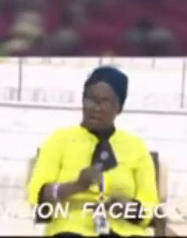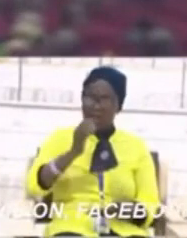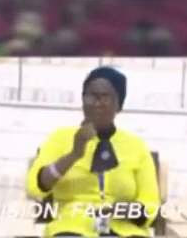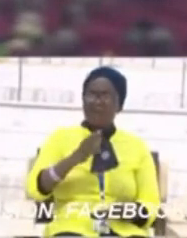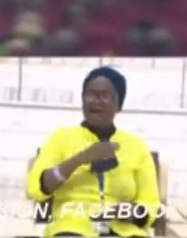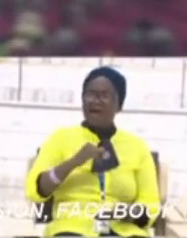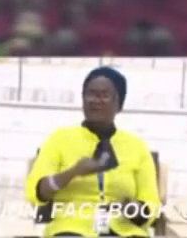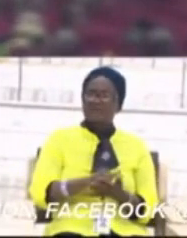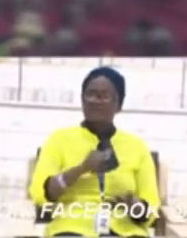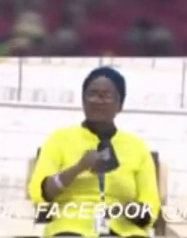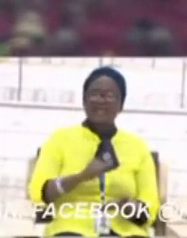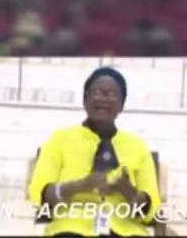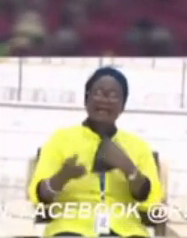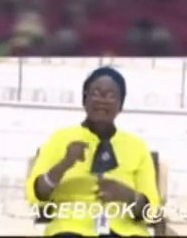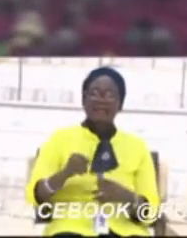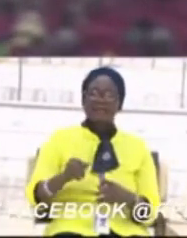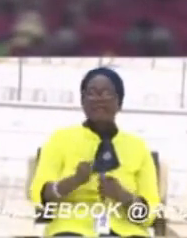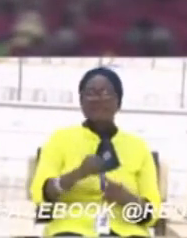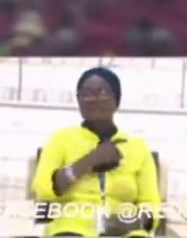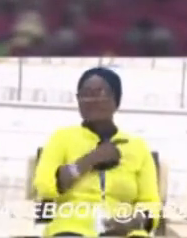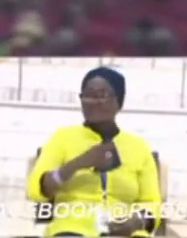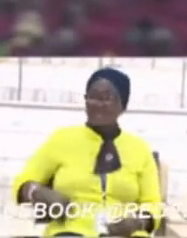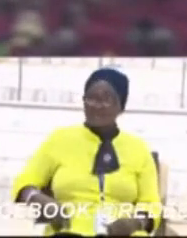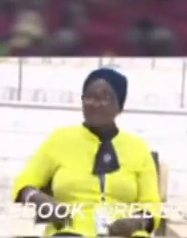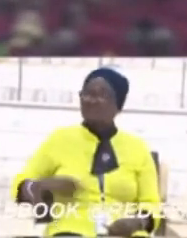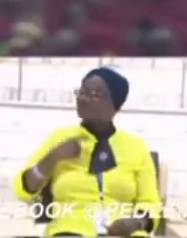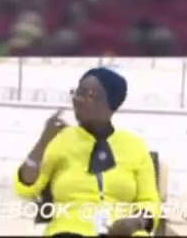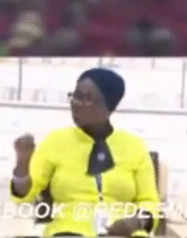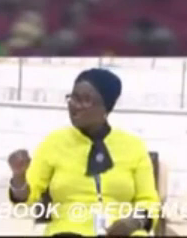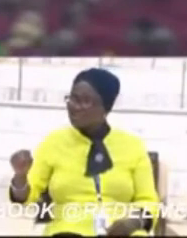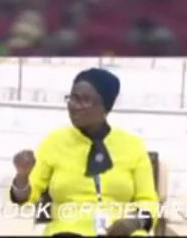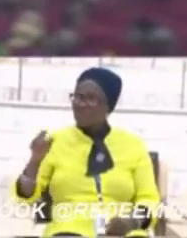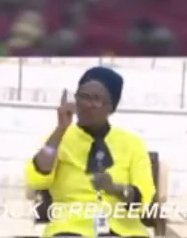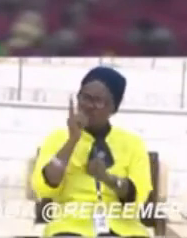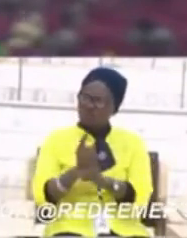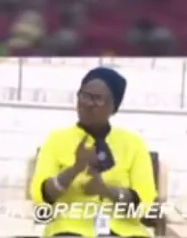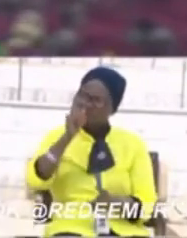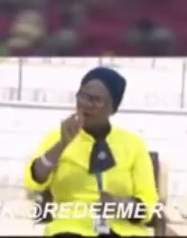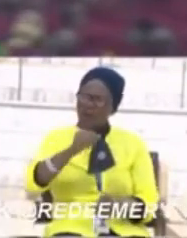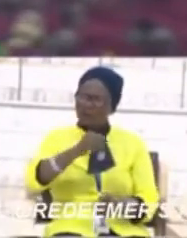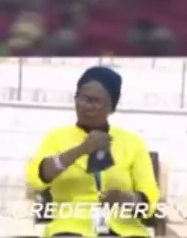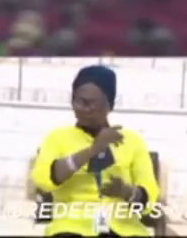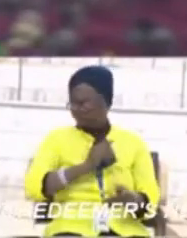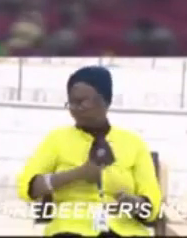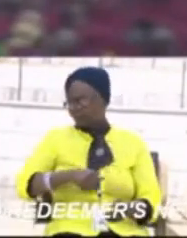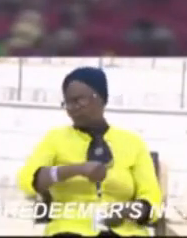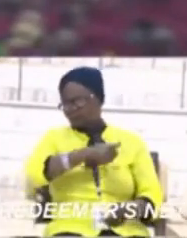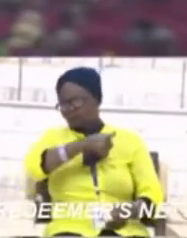with David said to David, just one stroke and the king will be